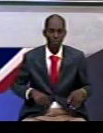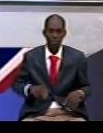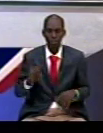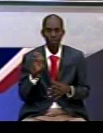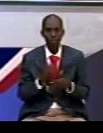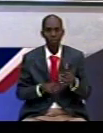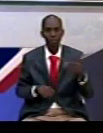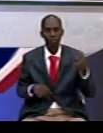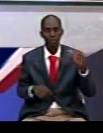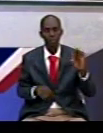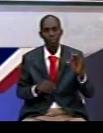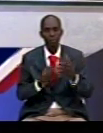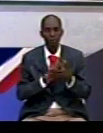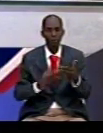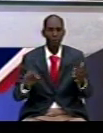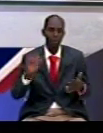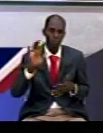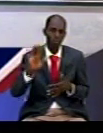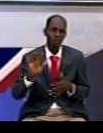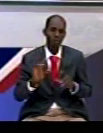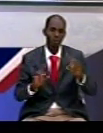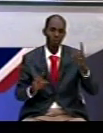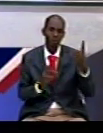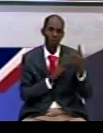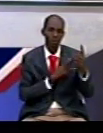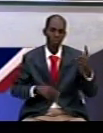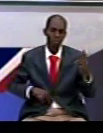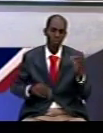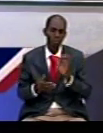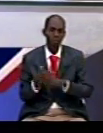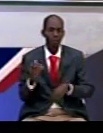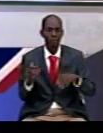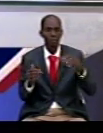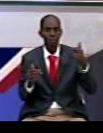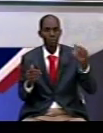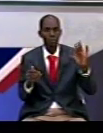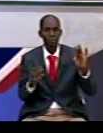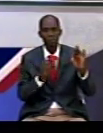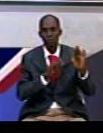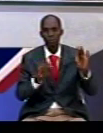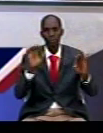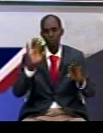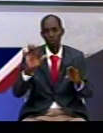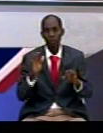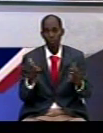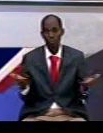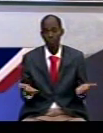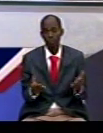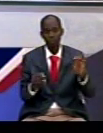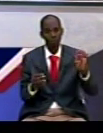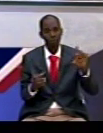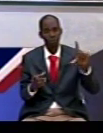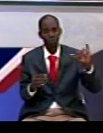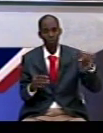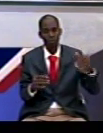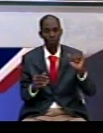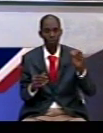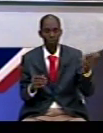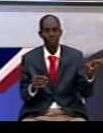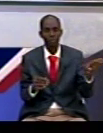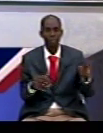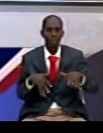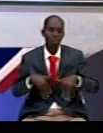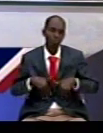I'm reading from verse 5. 1 Kings chapter 19, verse 5. Here is Elijah,